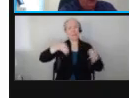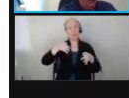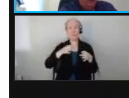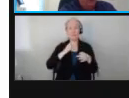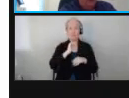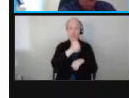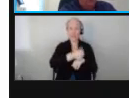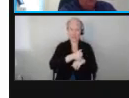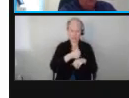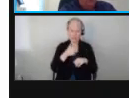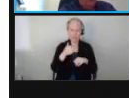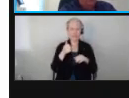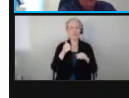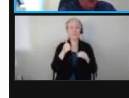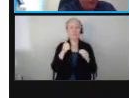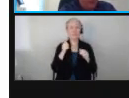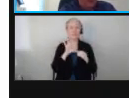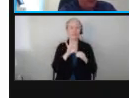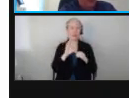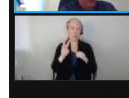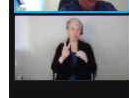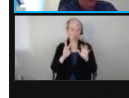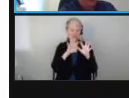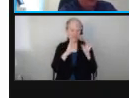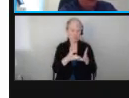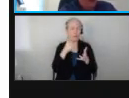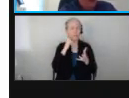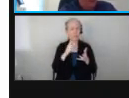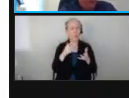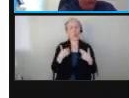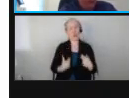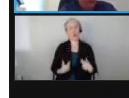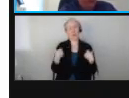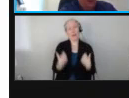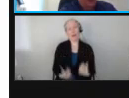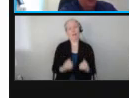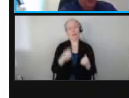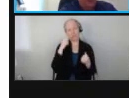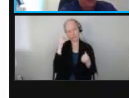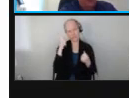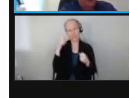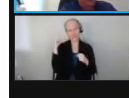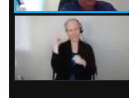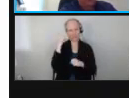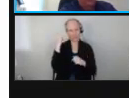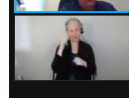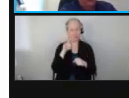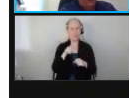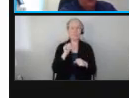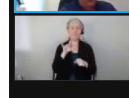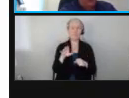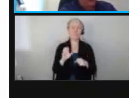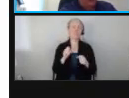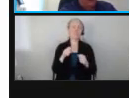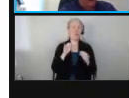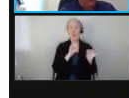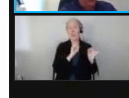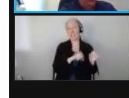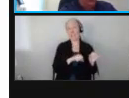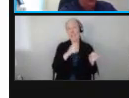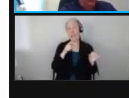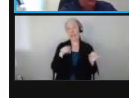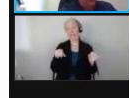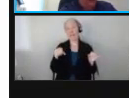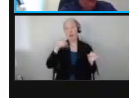human spaceflight and human health in spaceflight. And that methodology might be considered for other really high